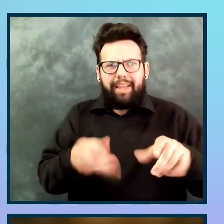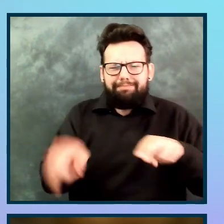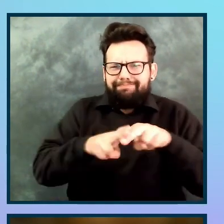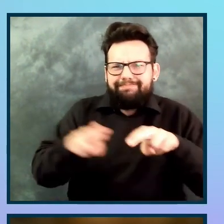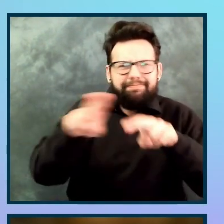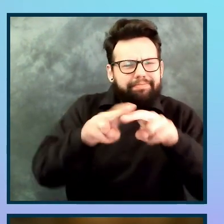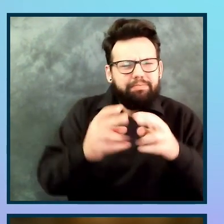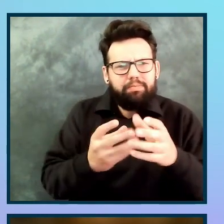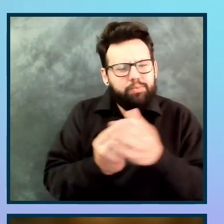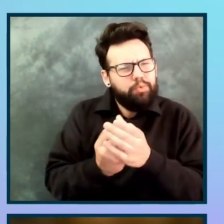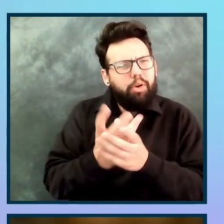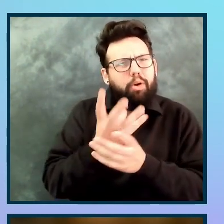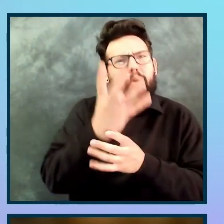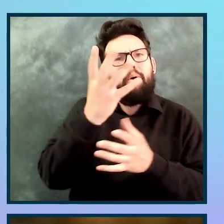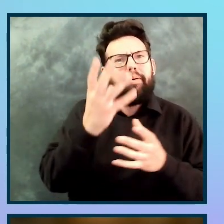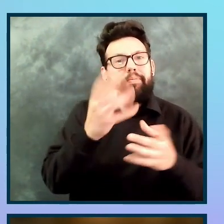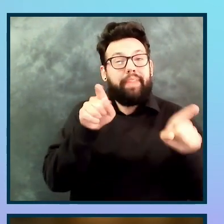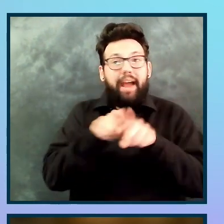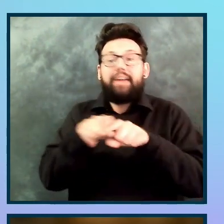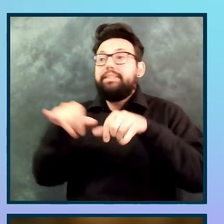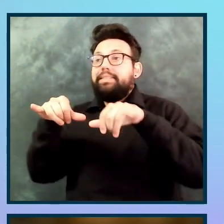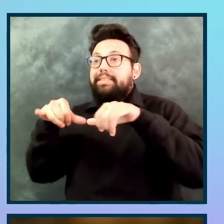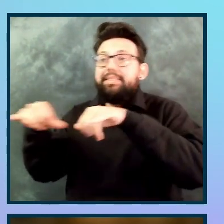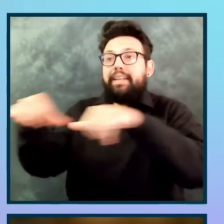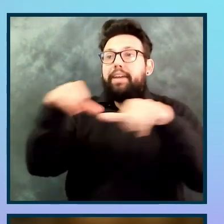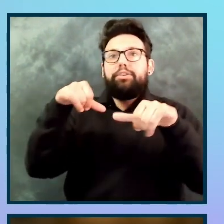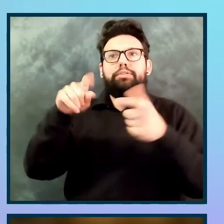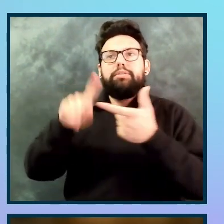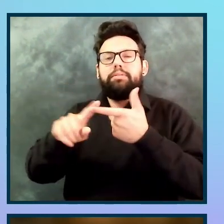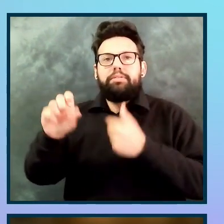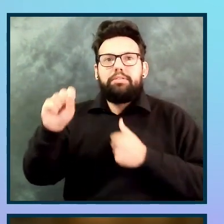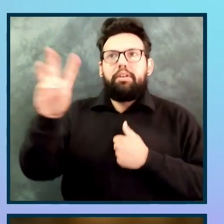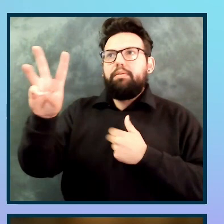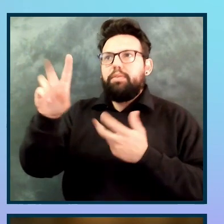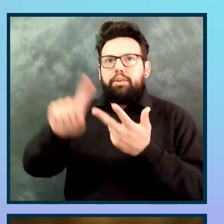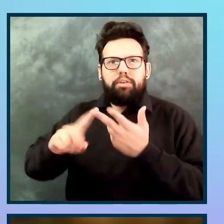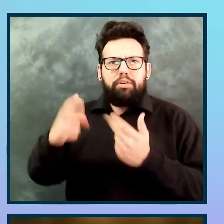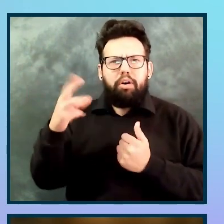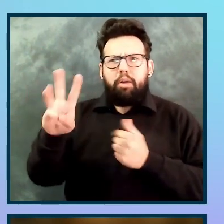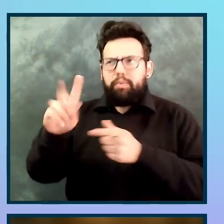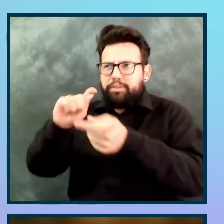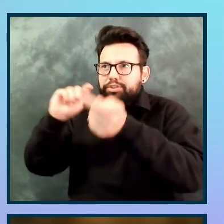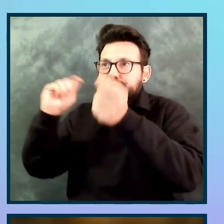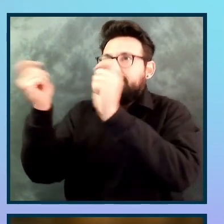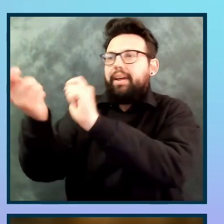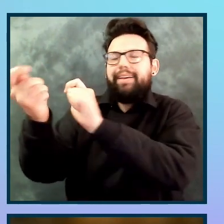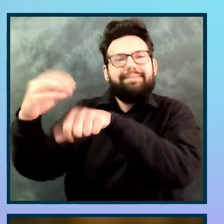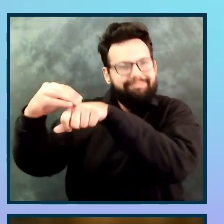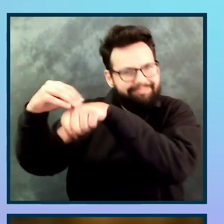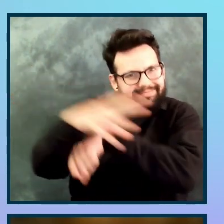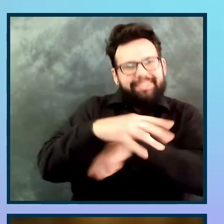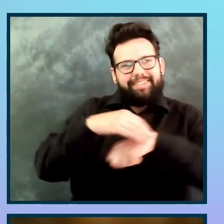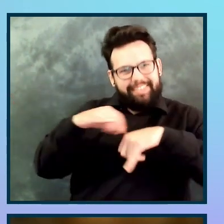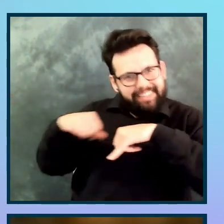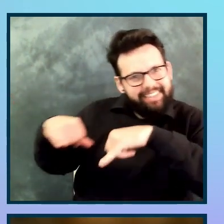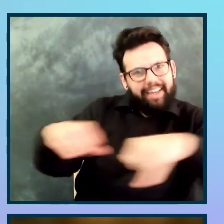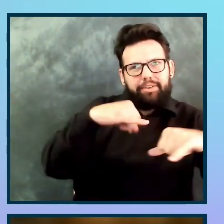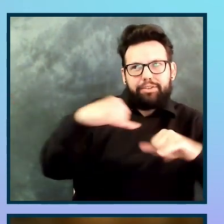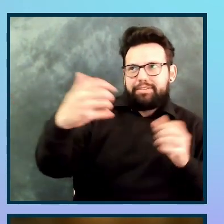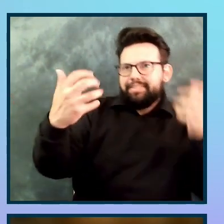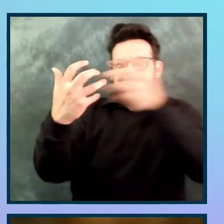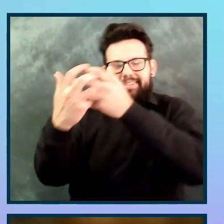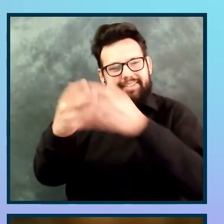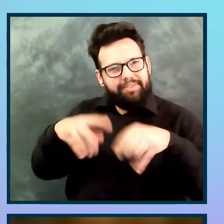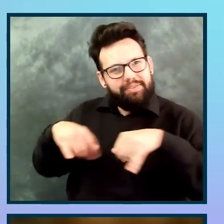time as standards change, as software changes, as hardware changes, as we update features and products. It's something that we continually